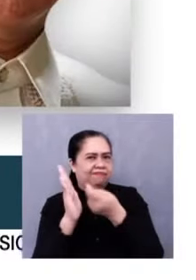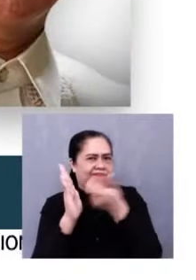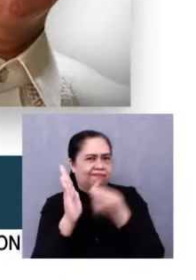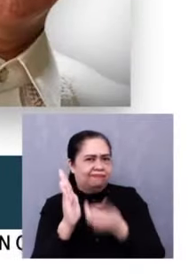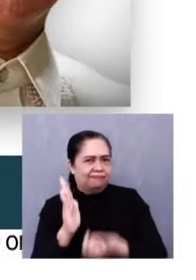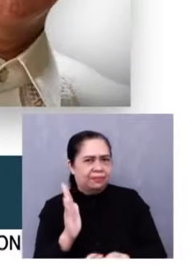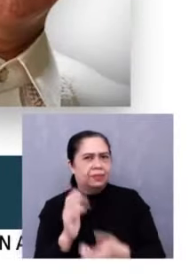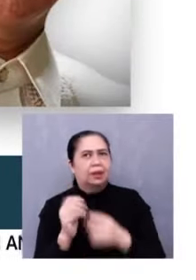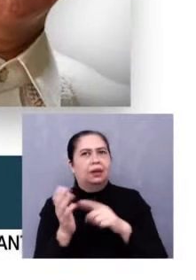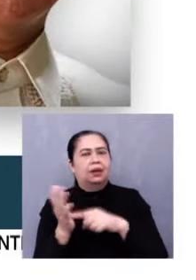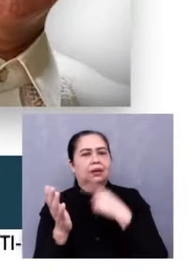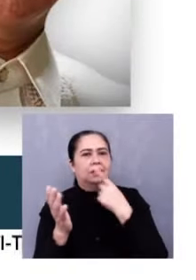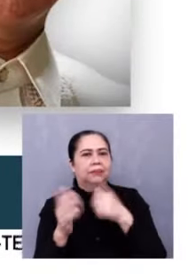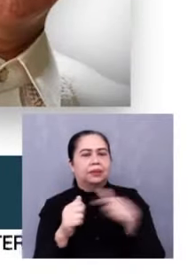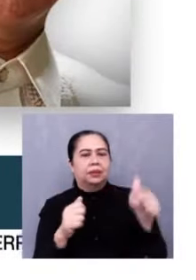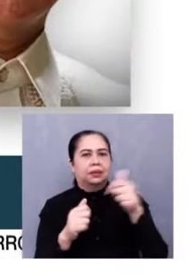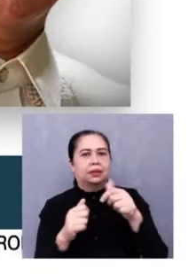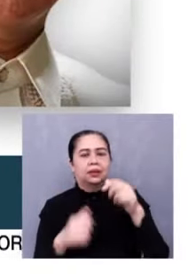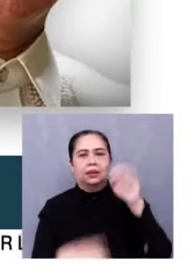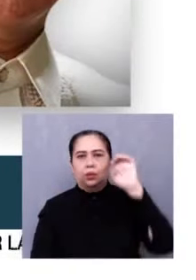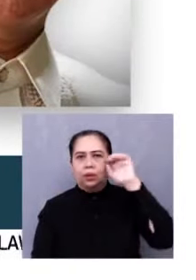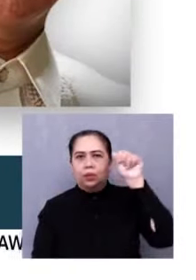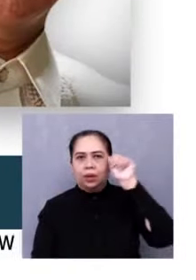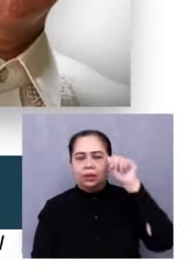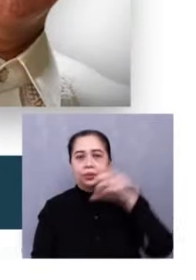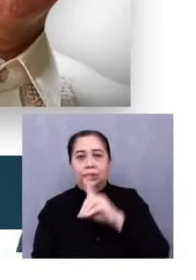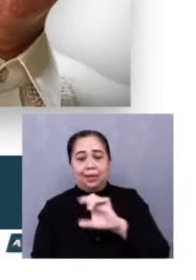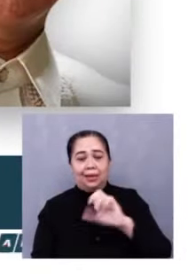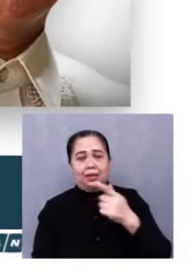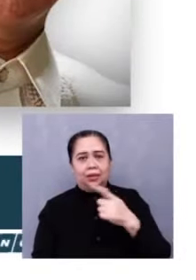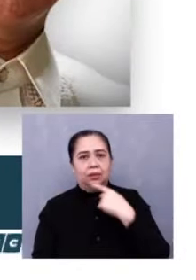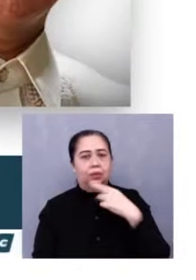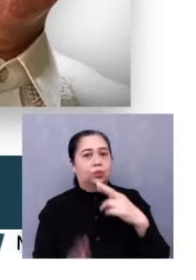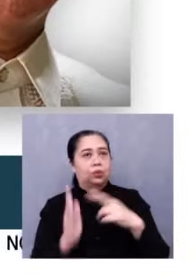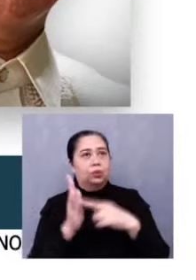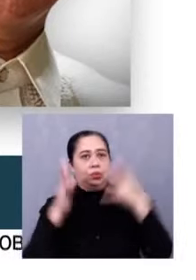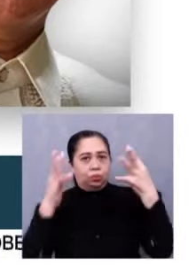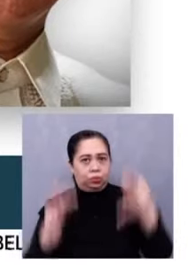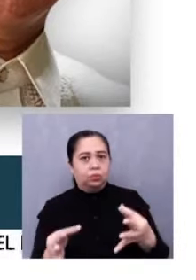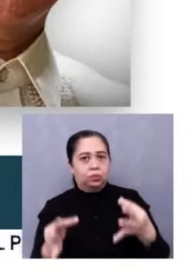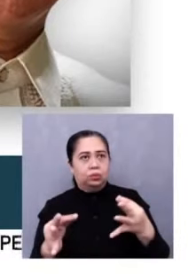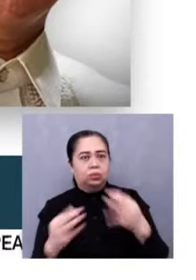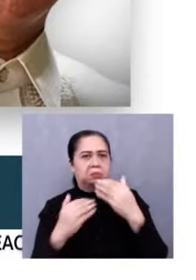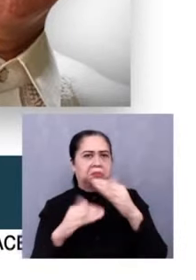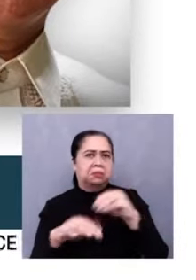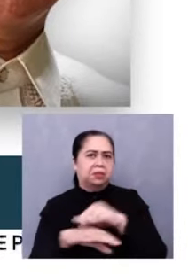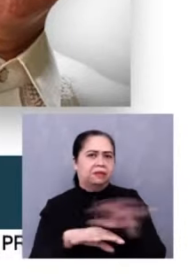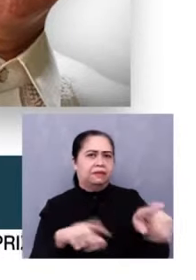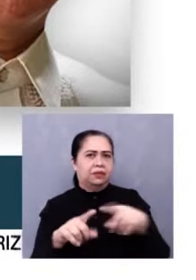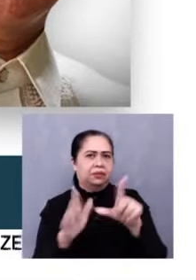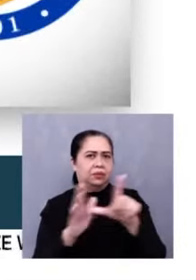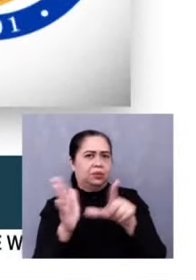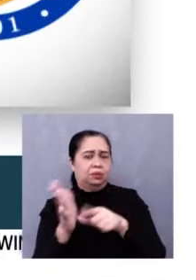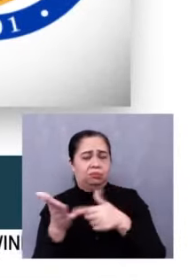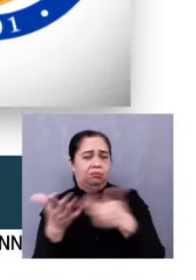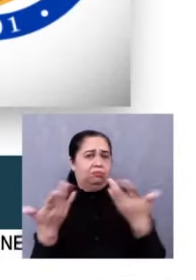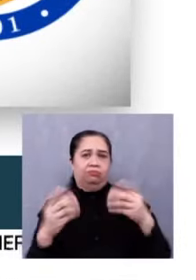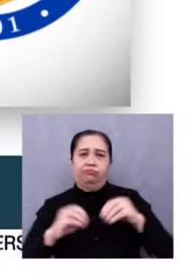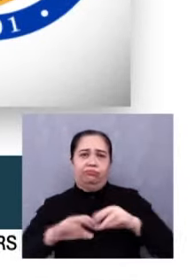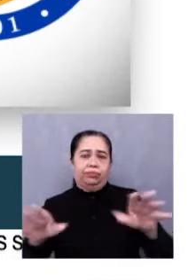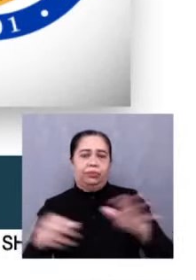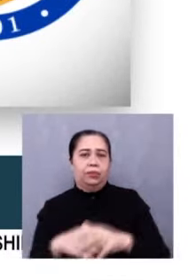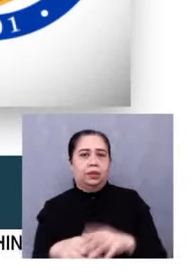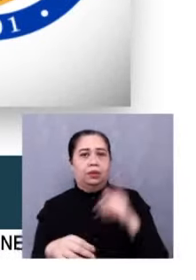Interior Secretary Eduardo Año, meanwhile, says the ruling will have minimal effect on the law's implementation. For its part,